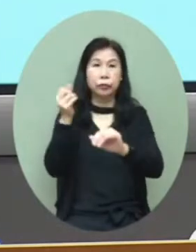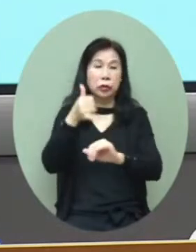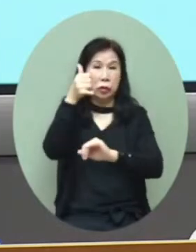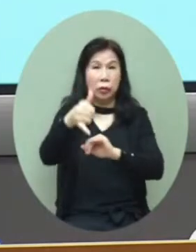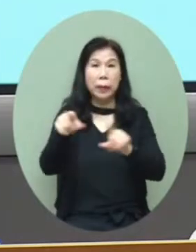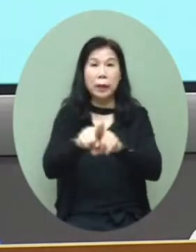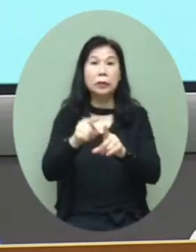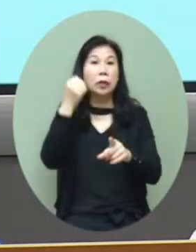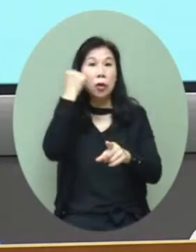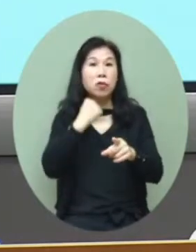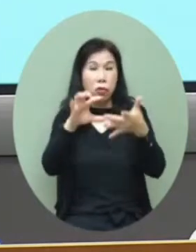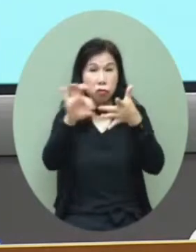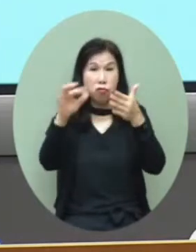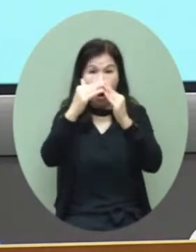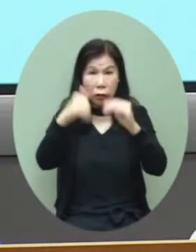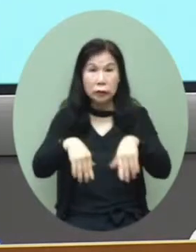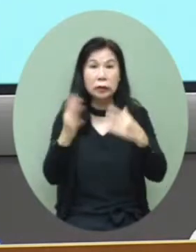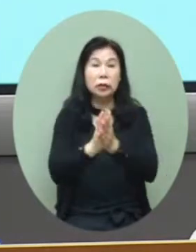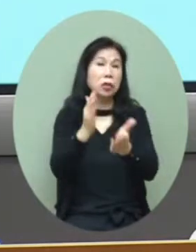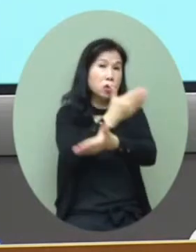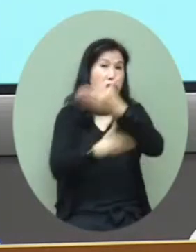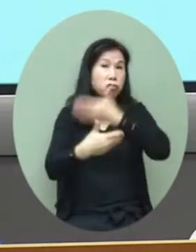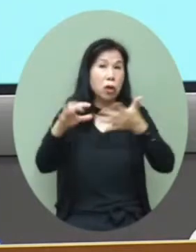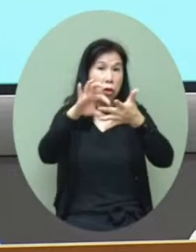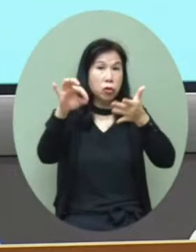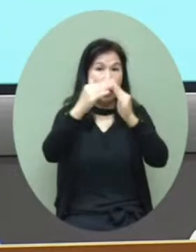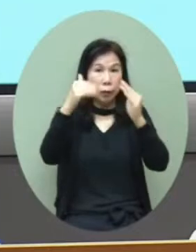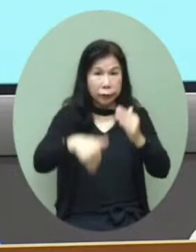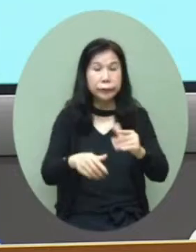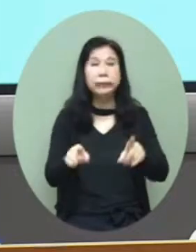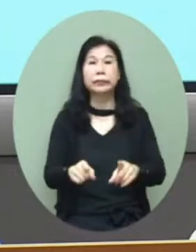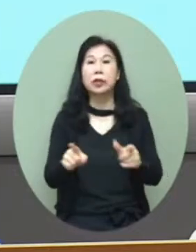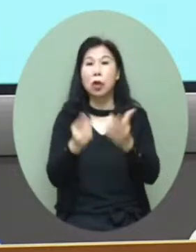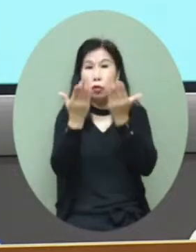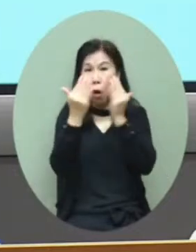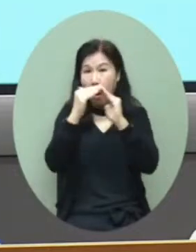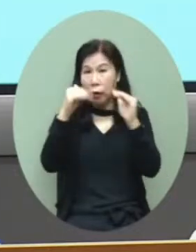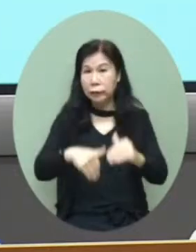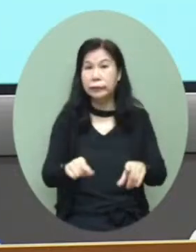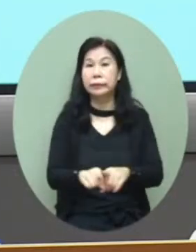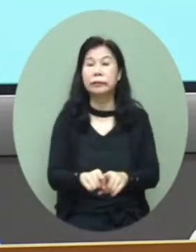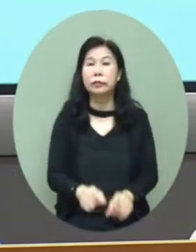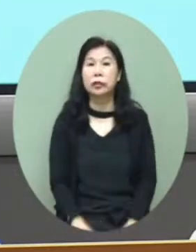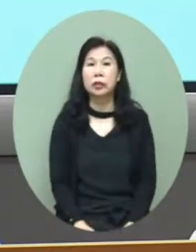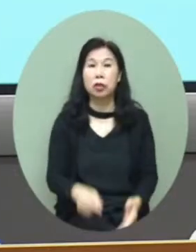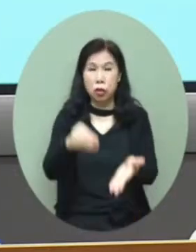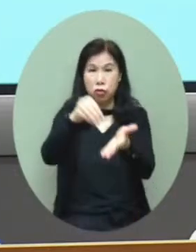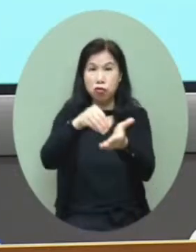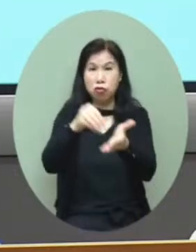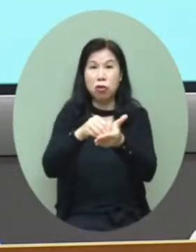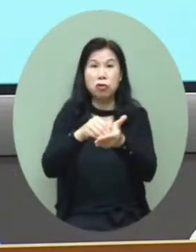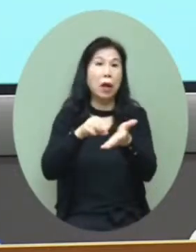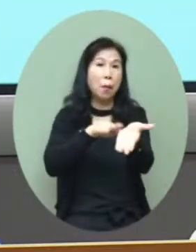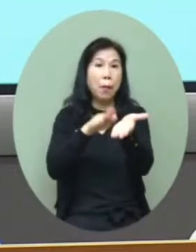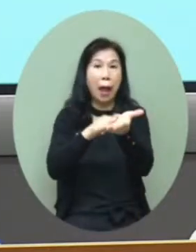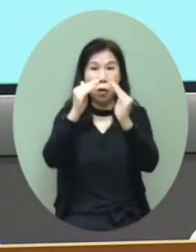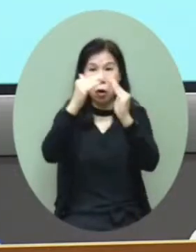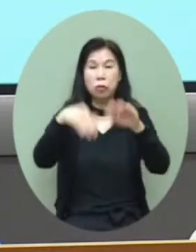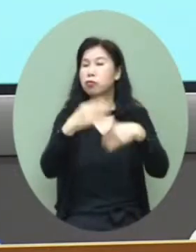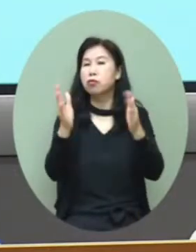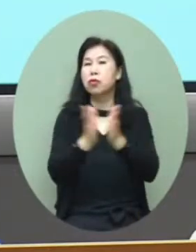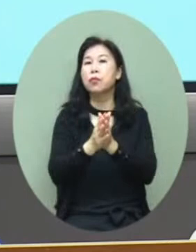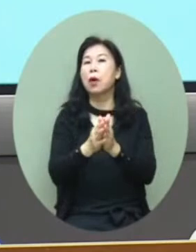They cannot enter premises where there is active checking of the vaccine pass. On top of that,